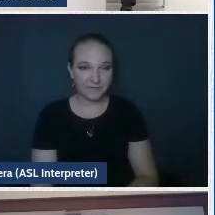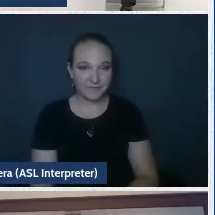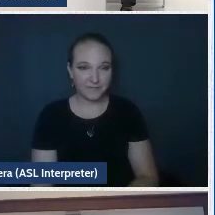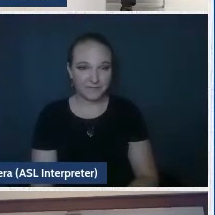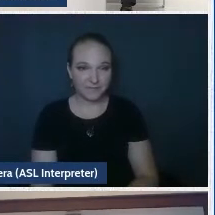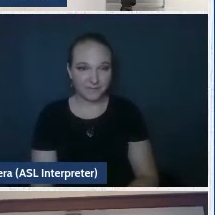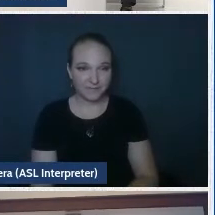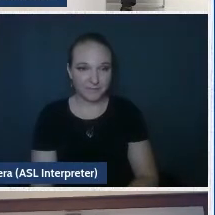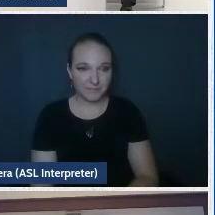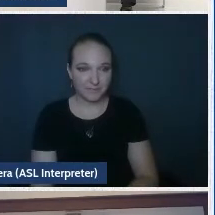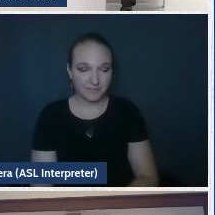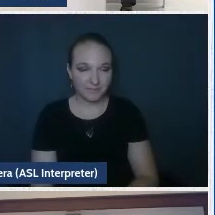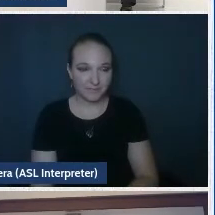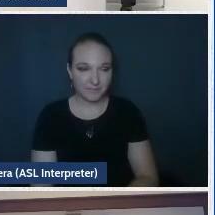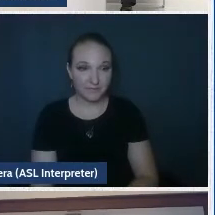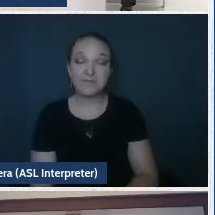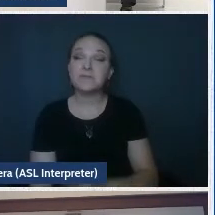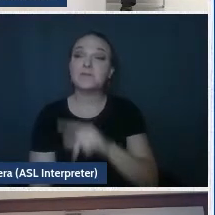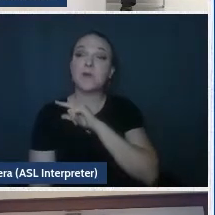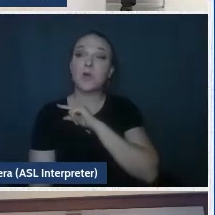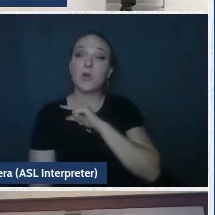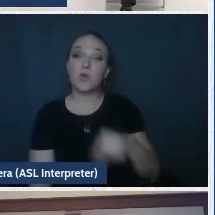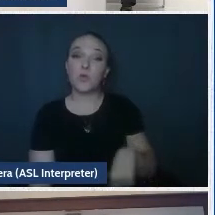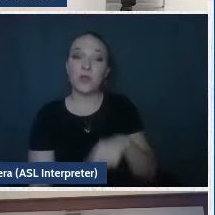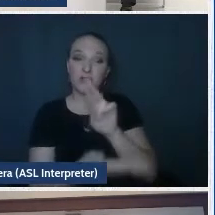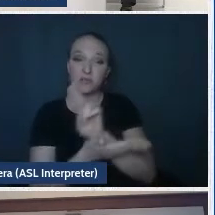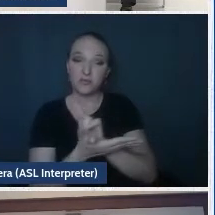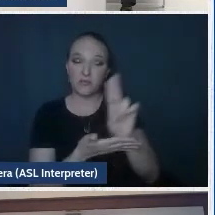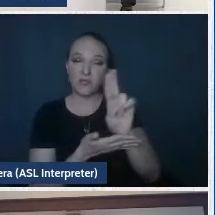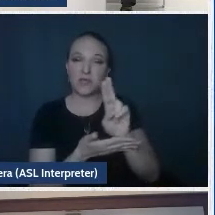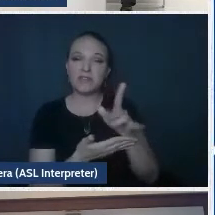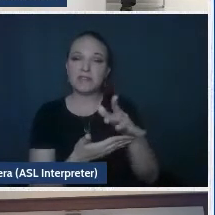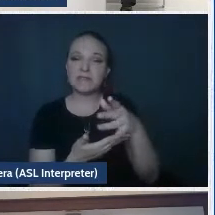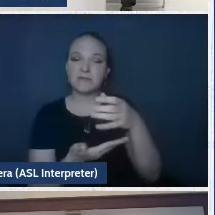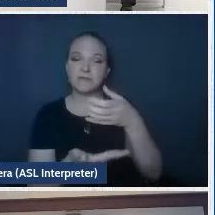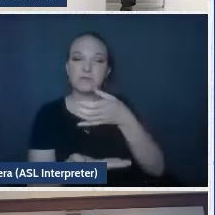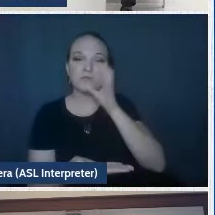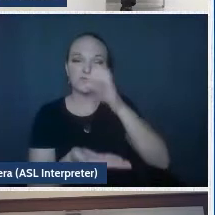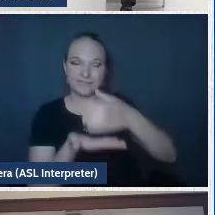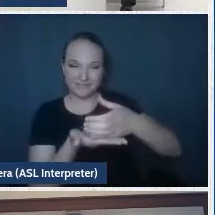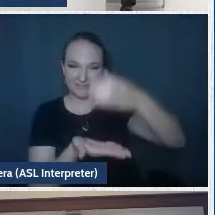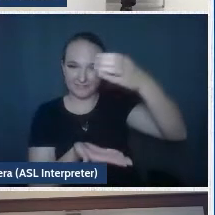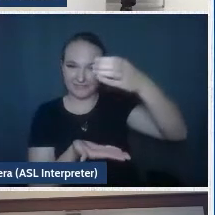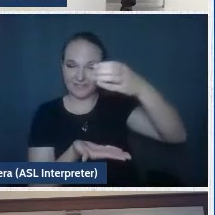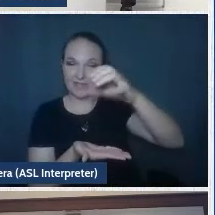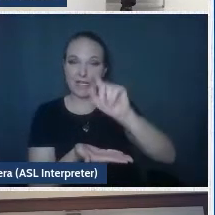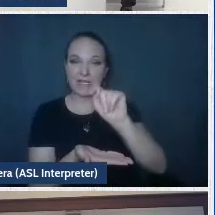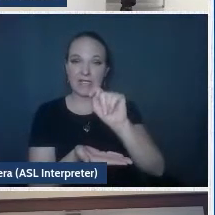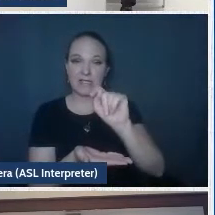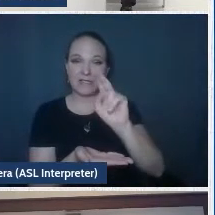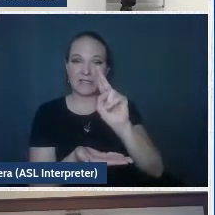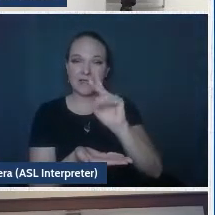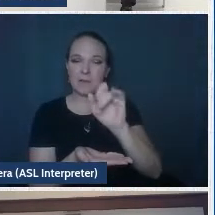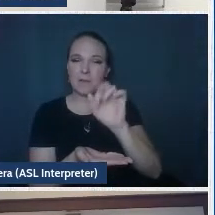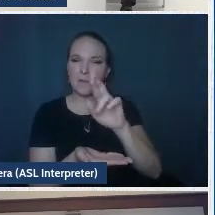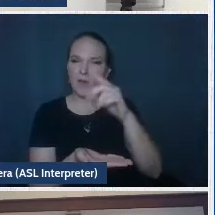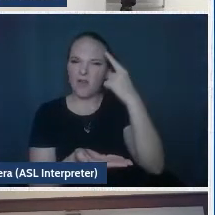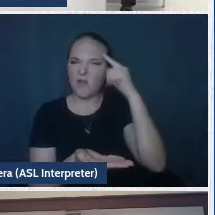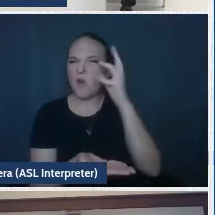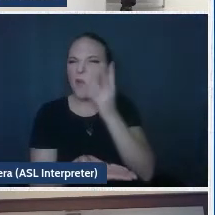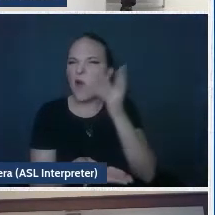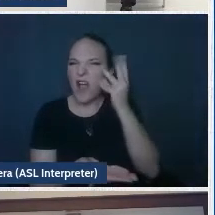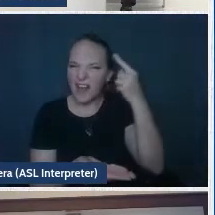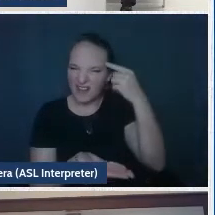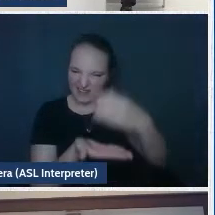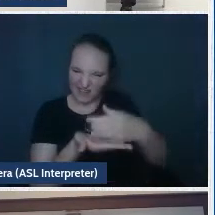Actually got one of the Queen's tumblers or was it like a little wine tumbler? Oh